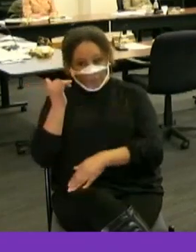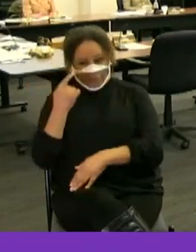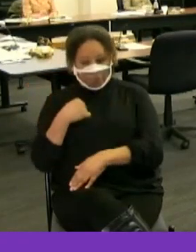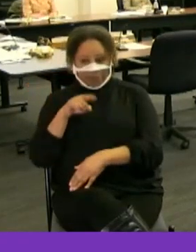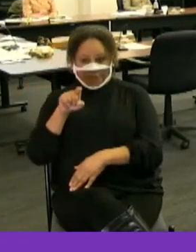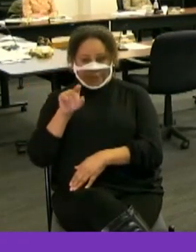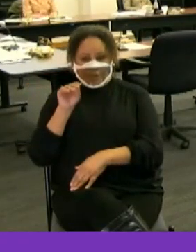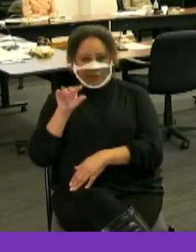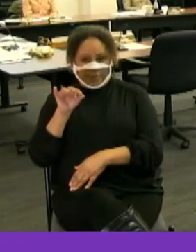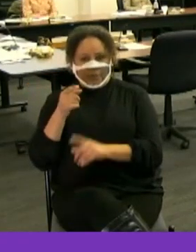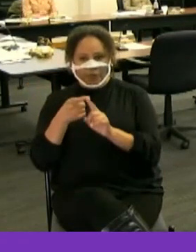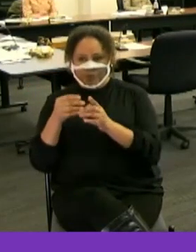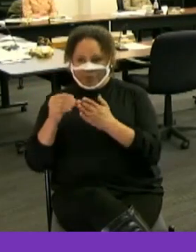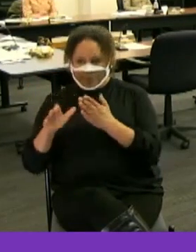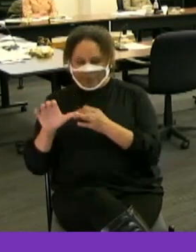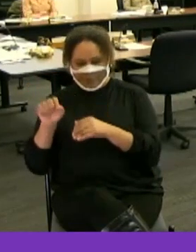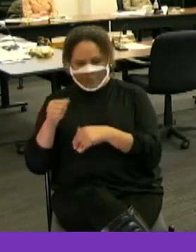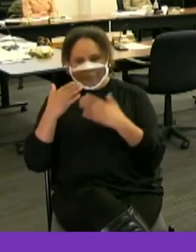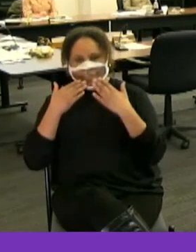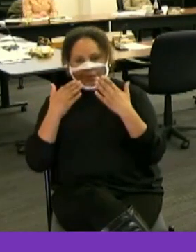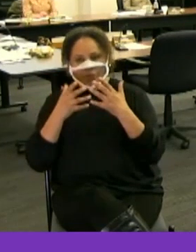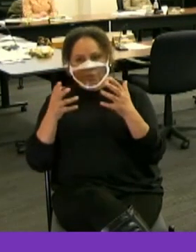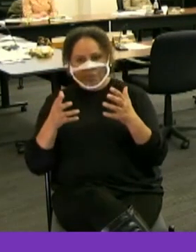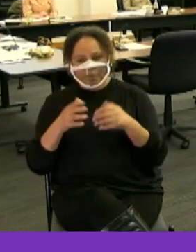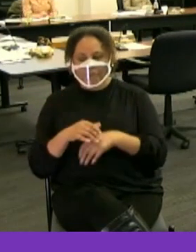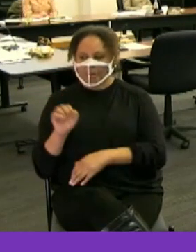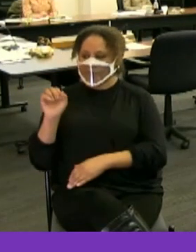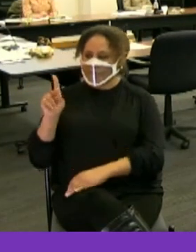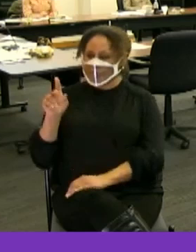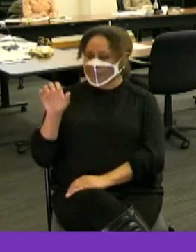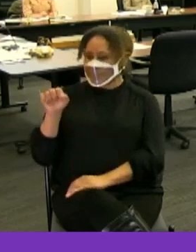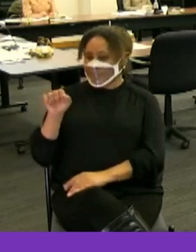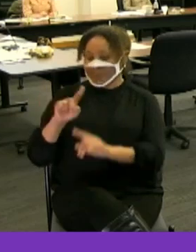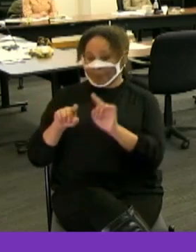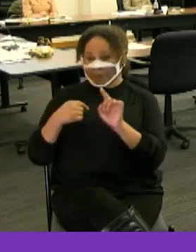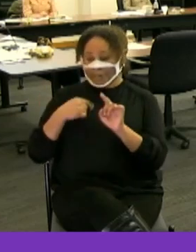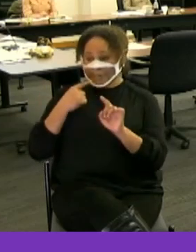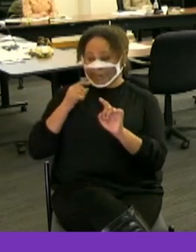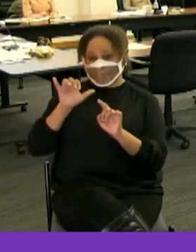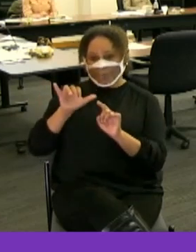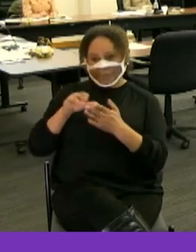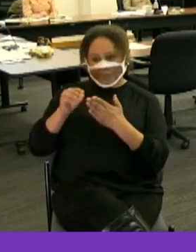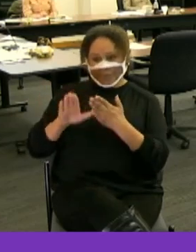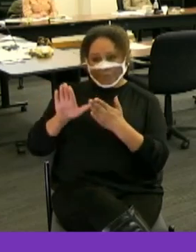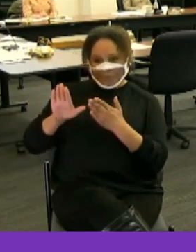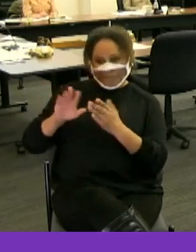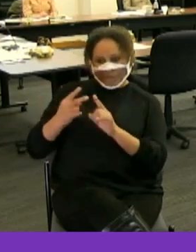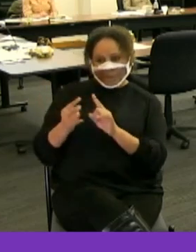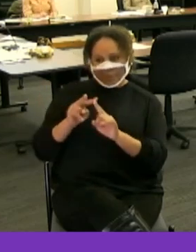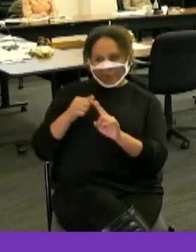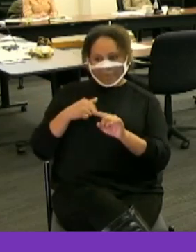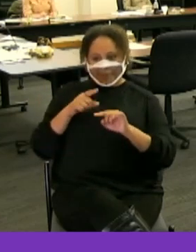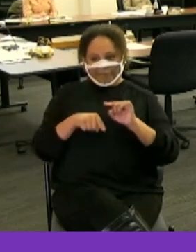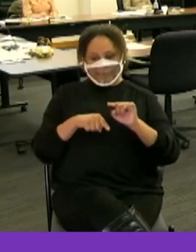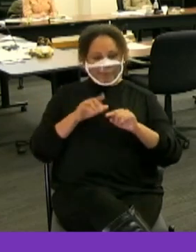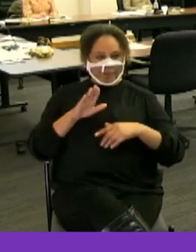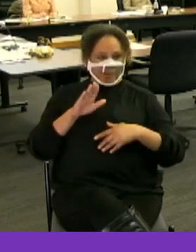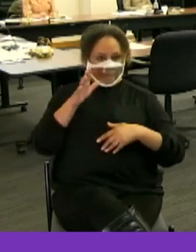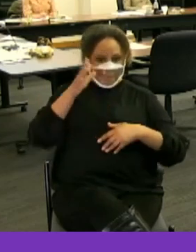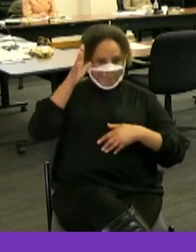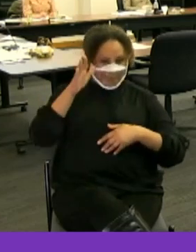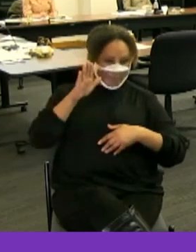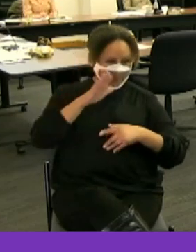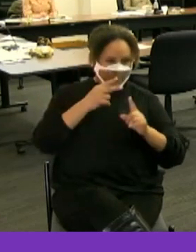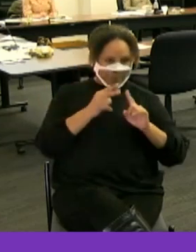need the input from the students. So thank you very much. Okay. But like I said, that's just the student's perspective. I cannot speak on a parent's perspective because I'm